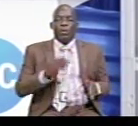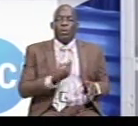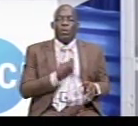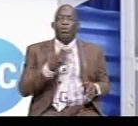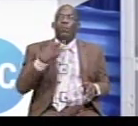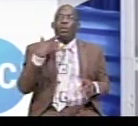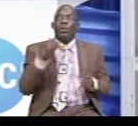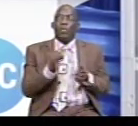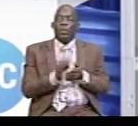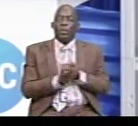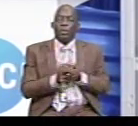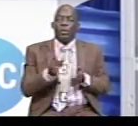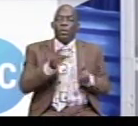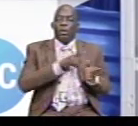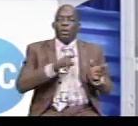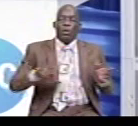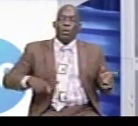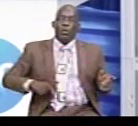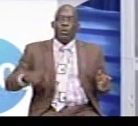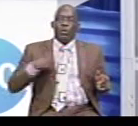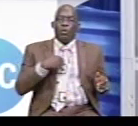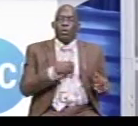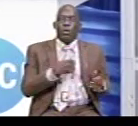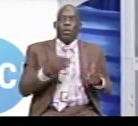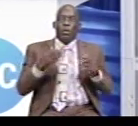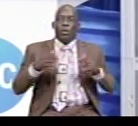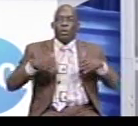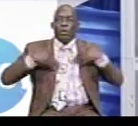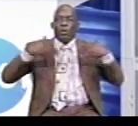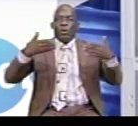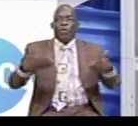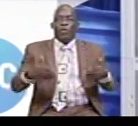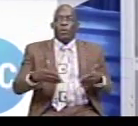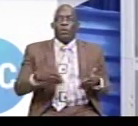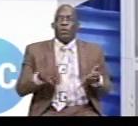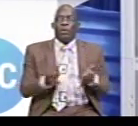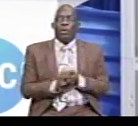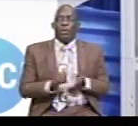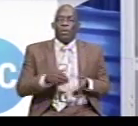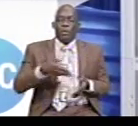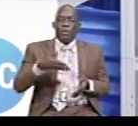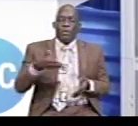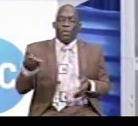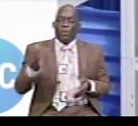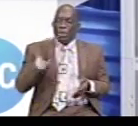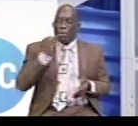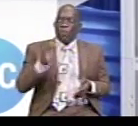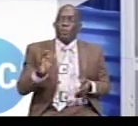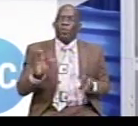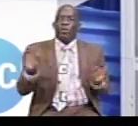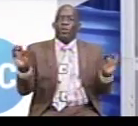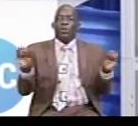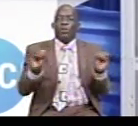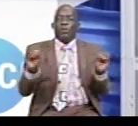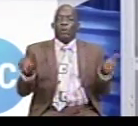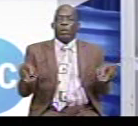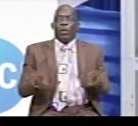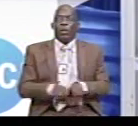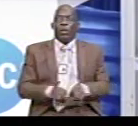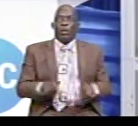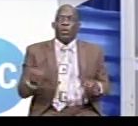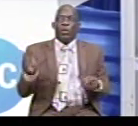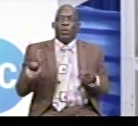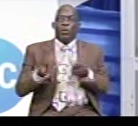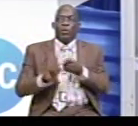Apostle Kendall Kumiwood, Church of Pentecost, Bemakam. Prophet George